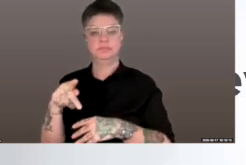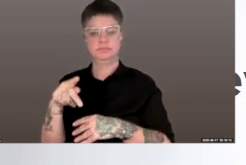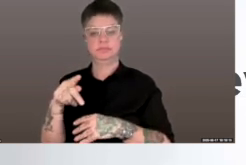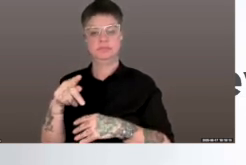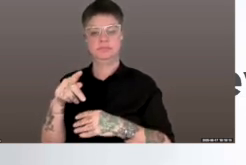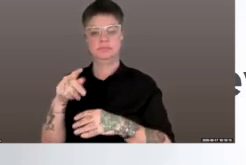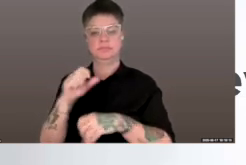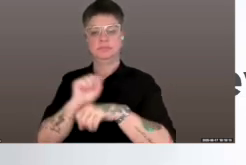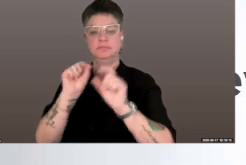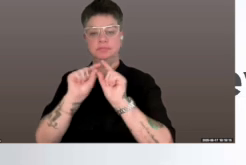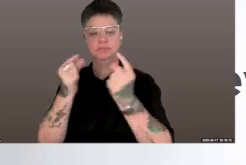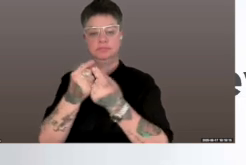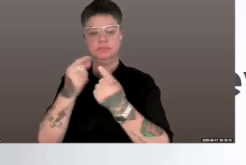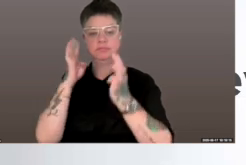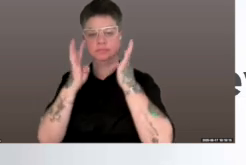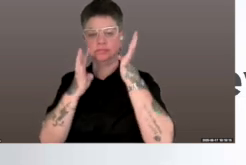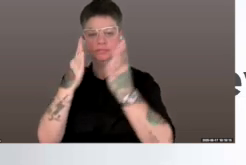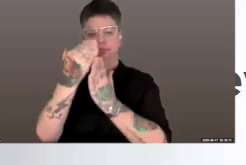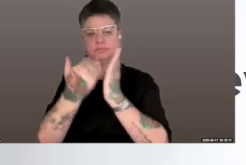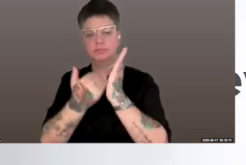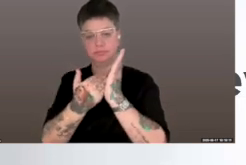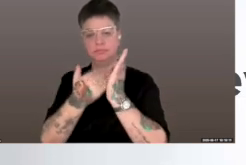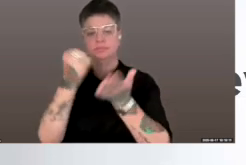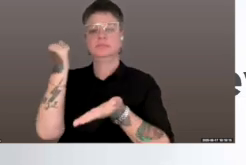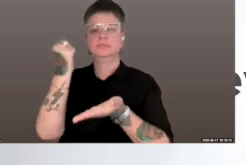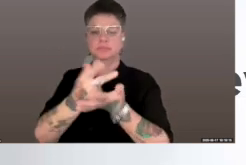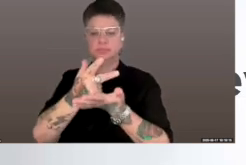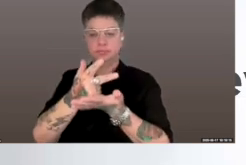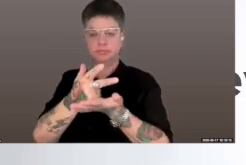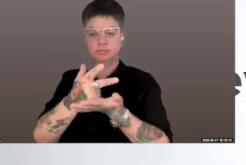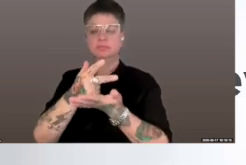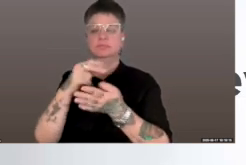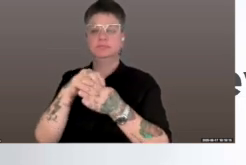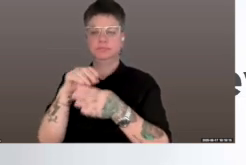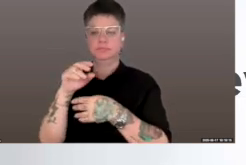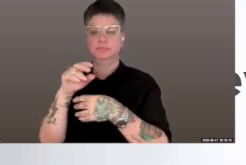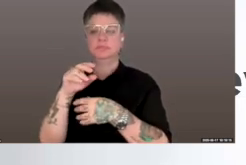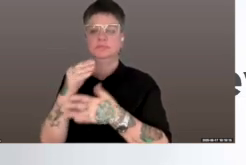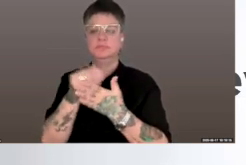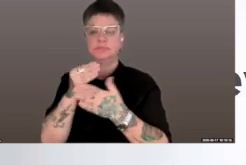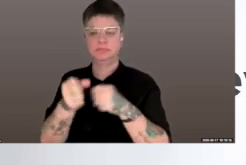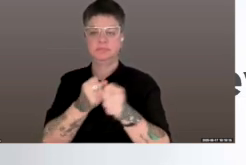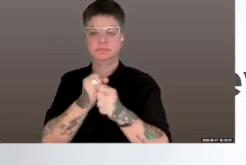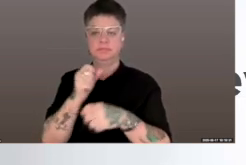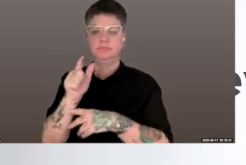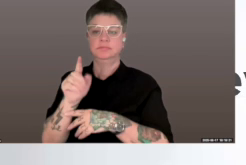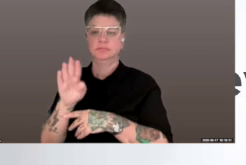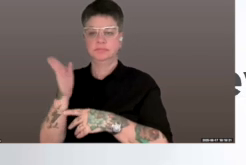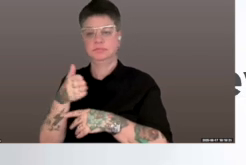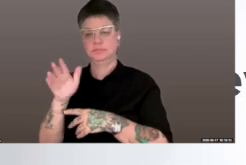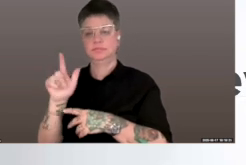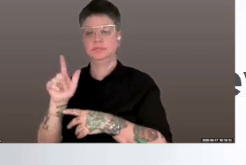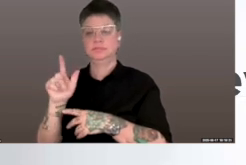storage and or vehicle range are below 70% of the original capacity, the battery is